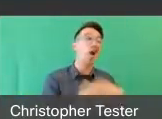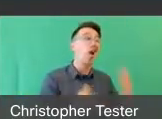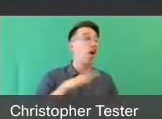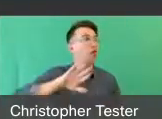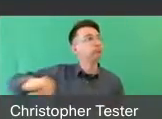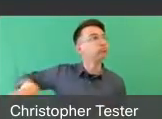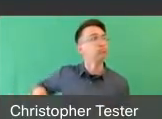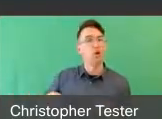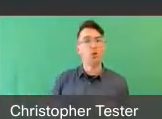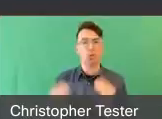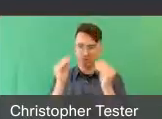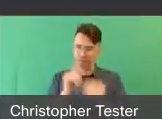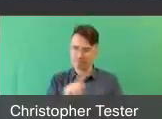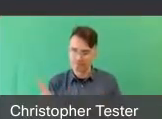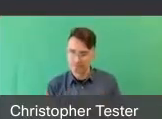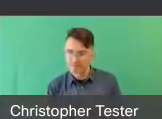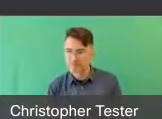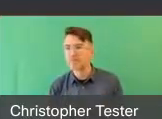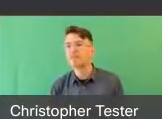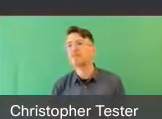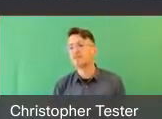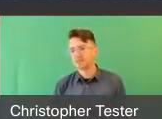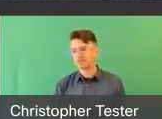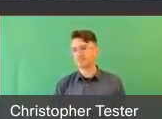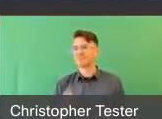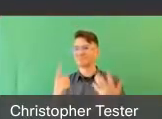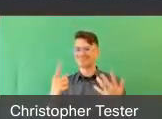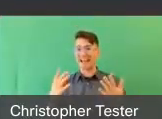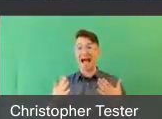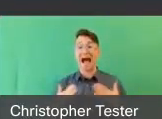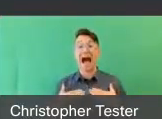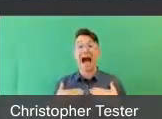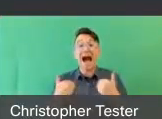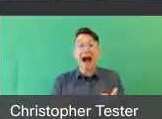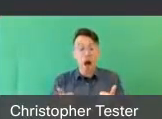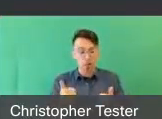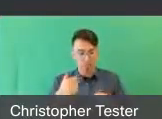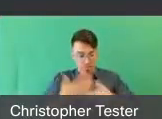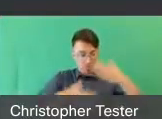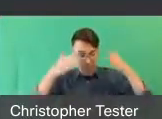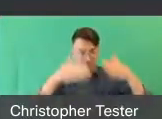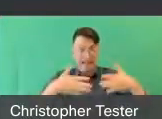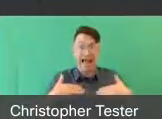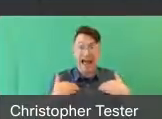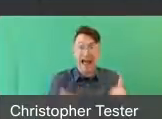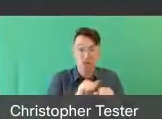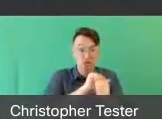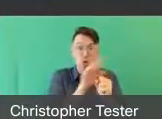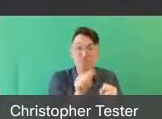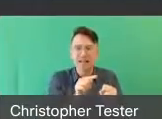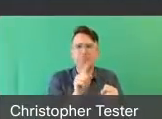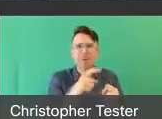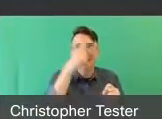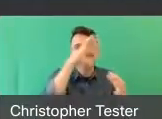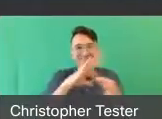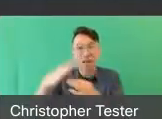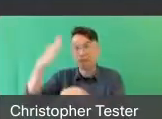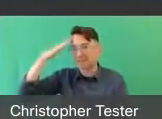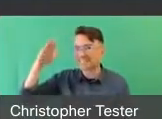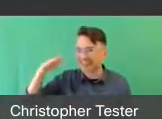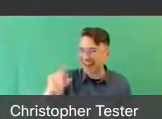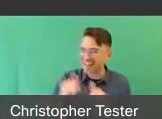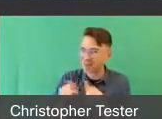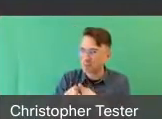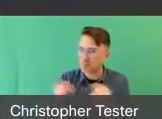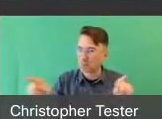great honor to join you today. Thank you very much, Dr. Tedros. And you have given us a really nice